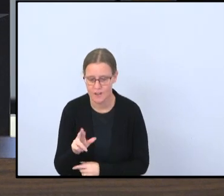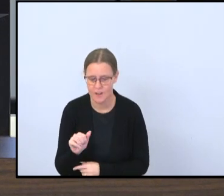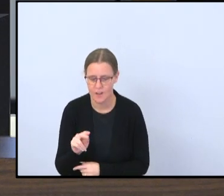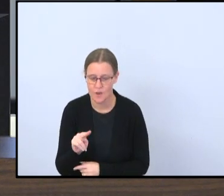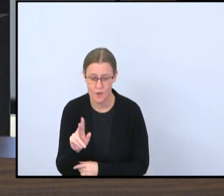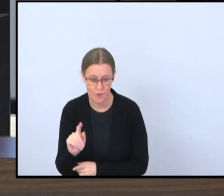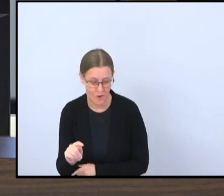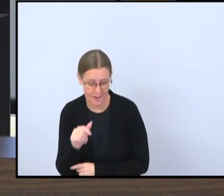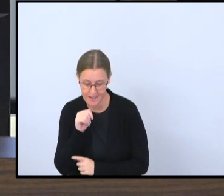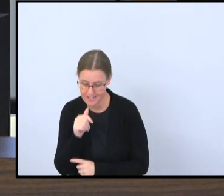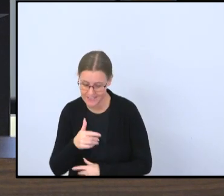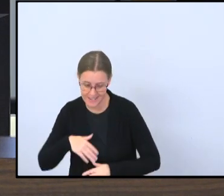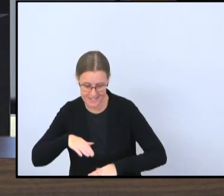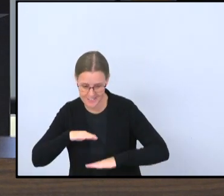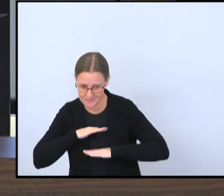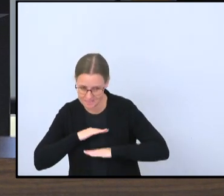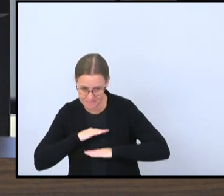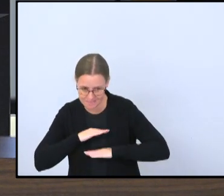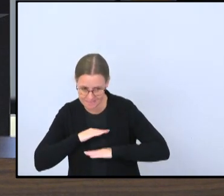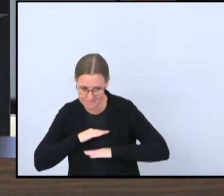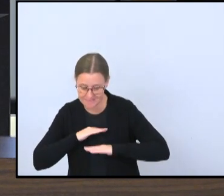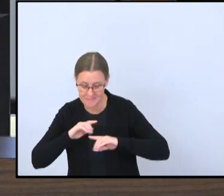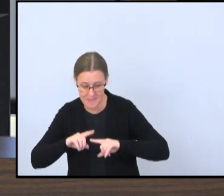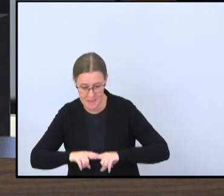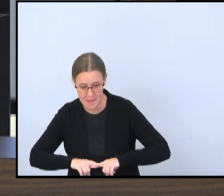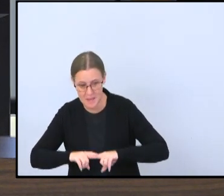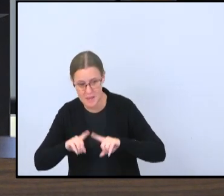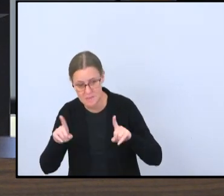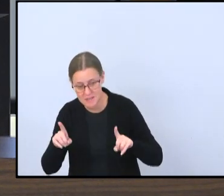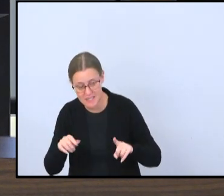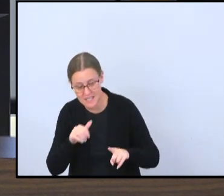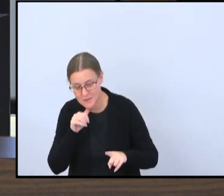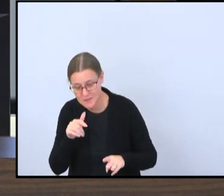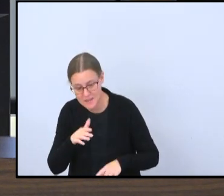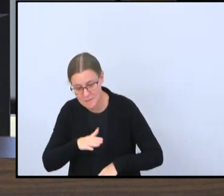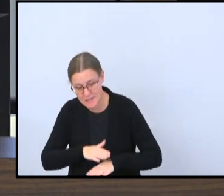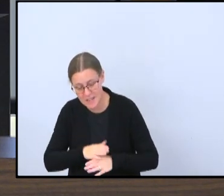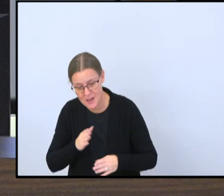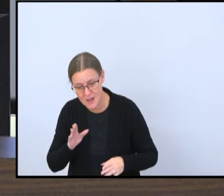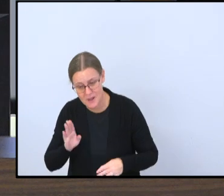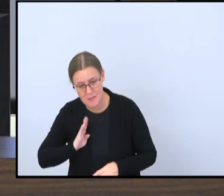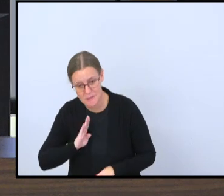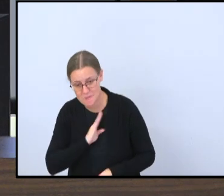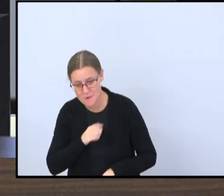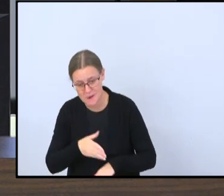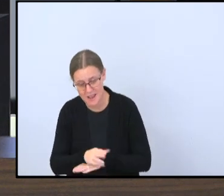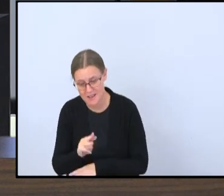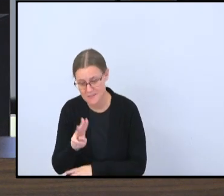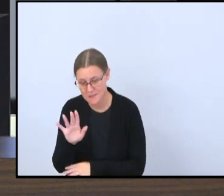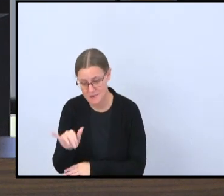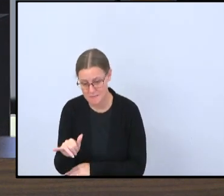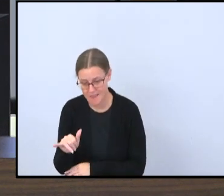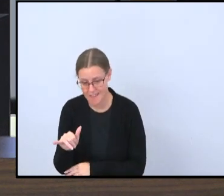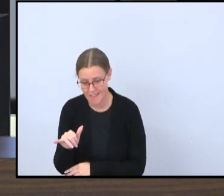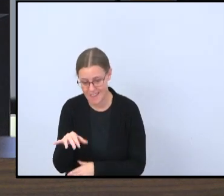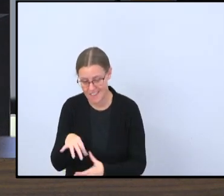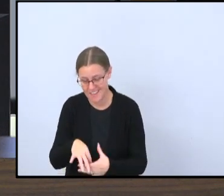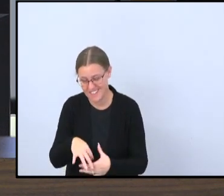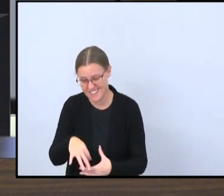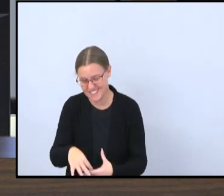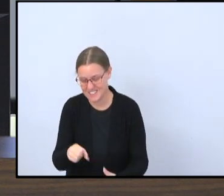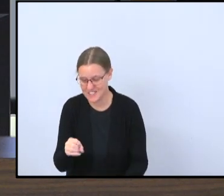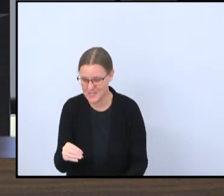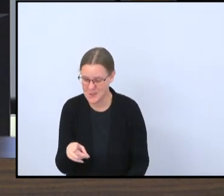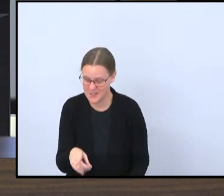not met the required continuing education requirements. However, he will no longer be serving on the board after the May election, so he decided not to do